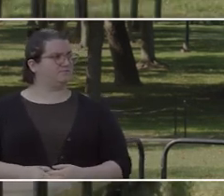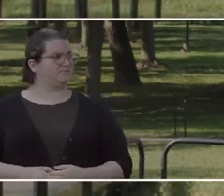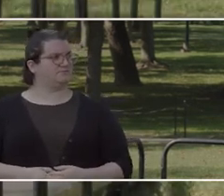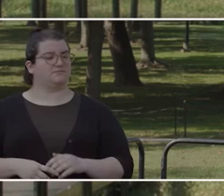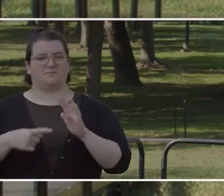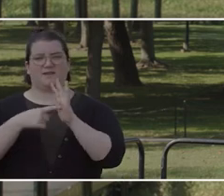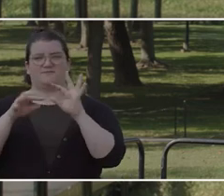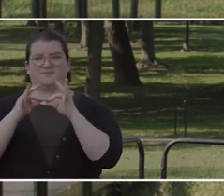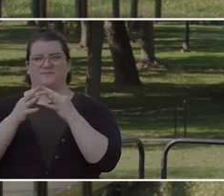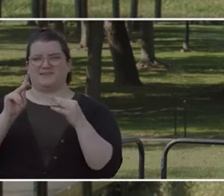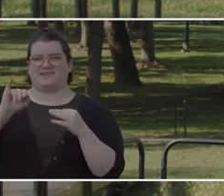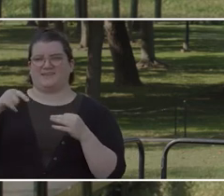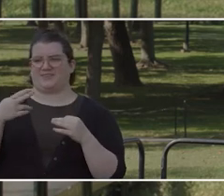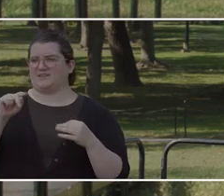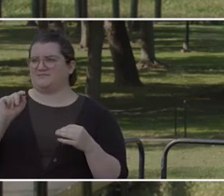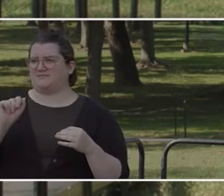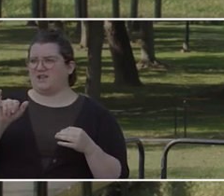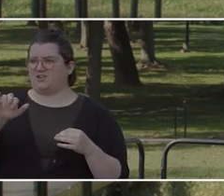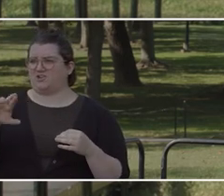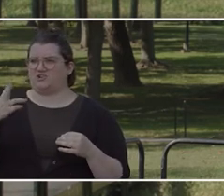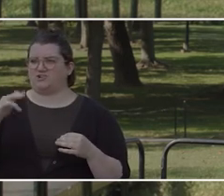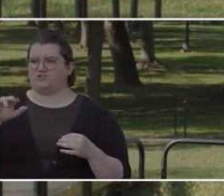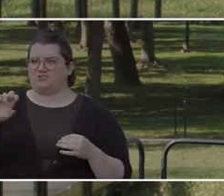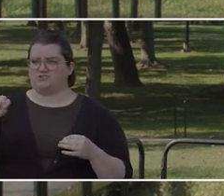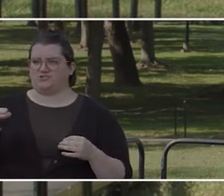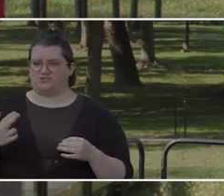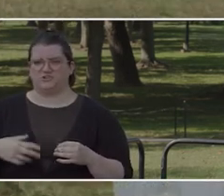On behalf of the family of Keith Taylor Hirsch, U.S. Army.